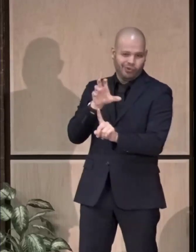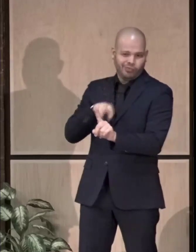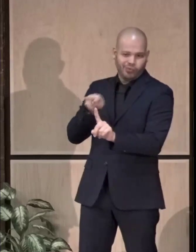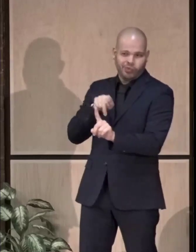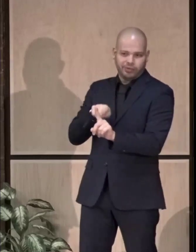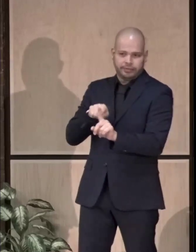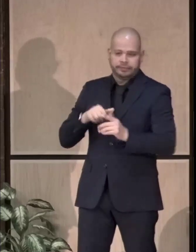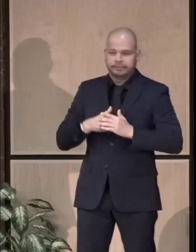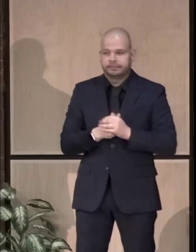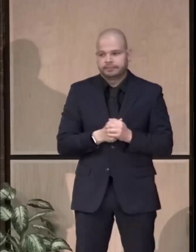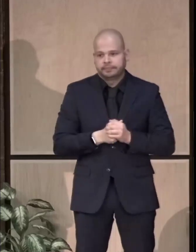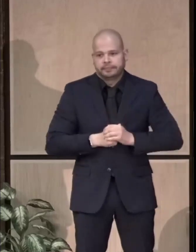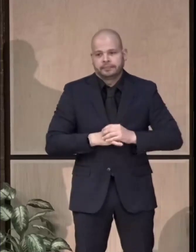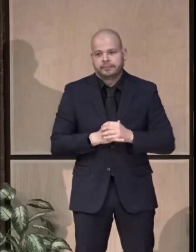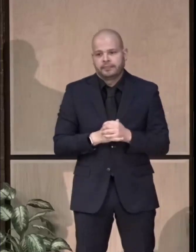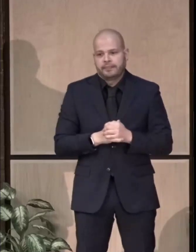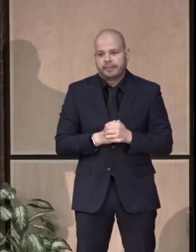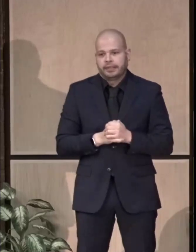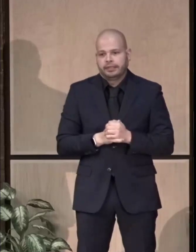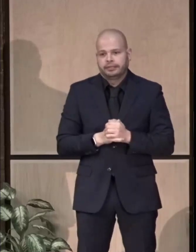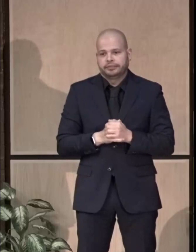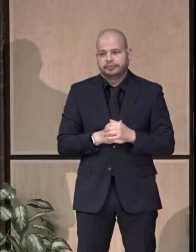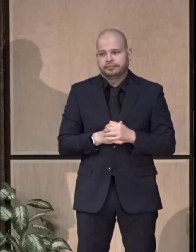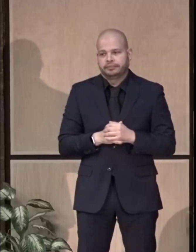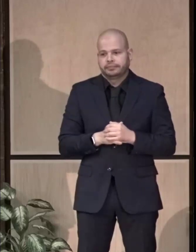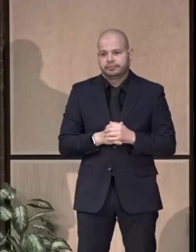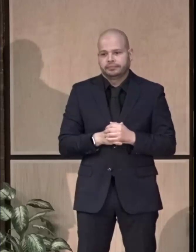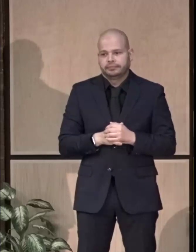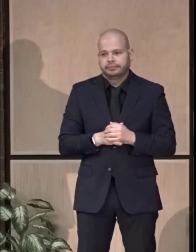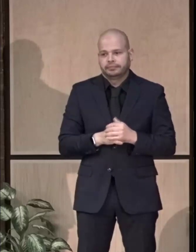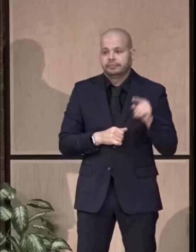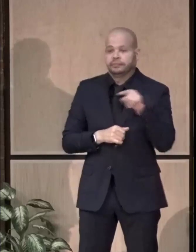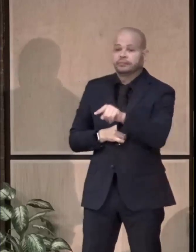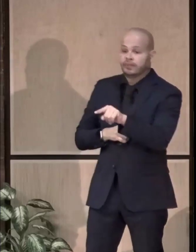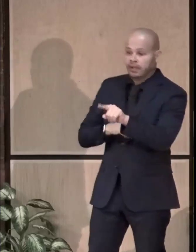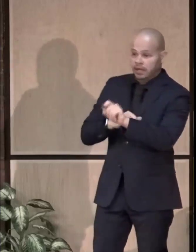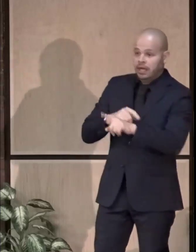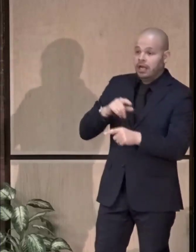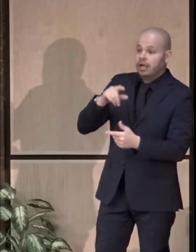Can you look at the exhibit 14 in front of you?